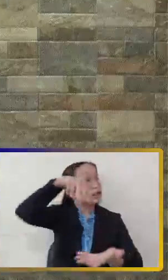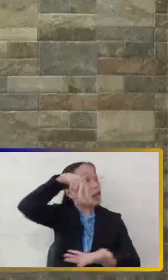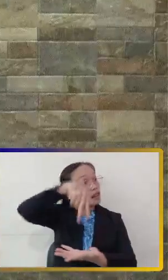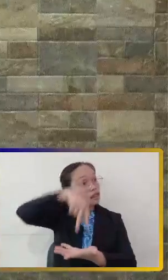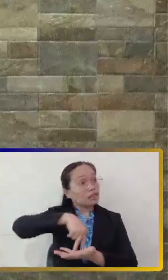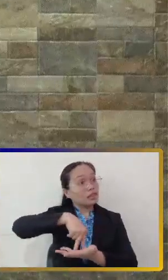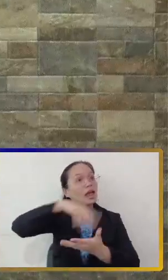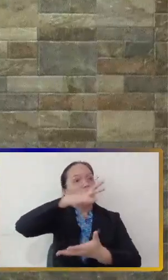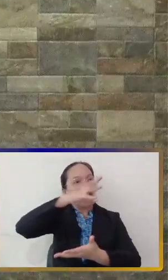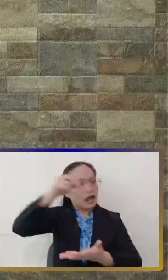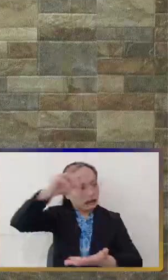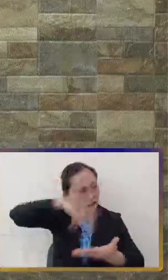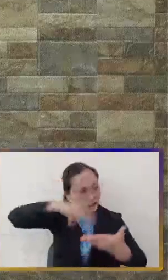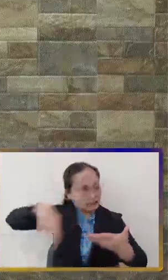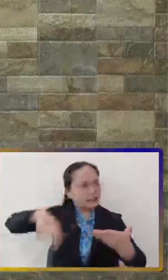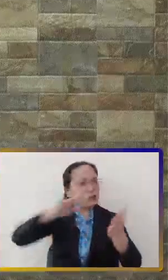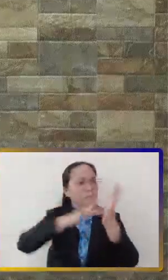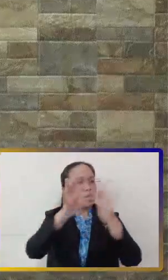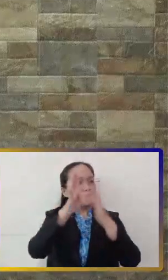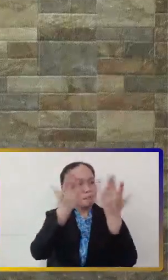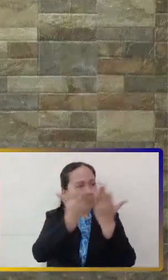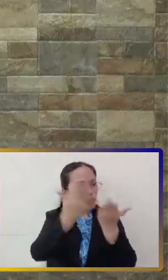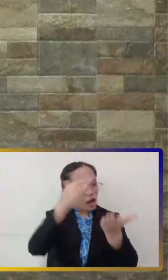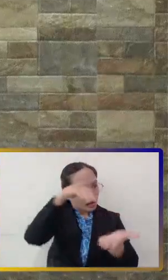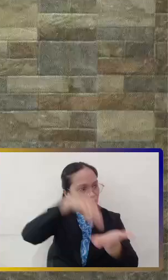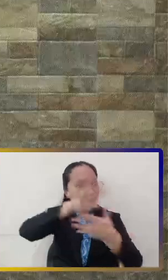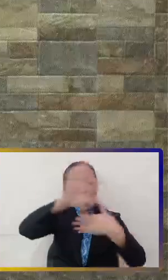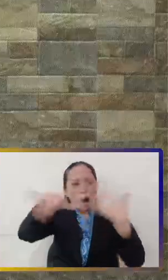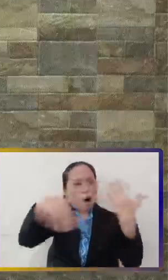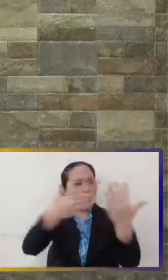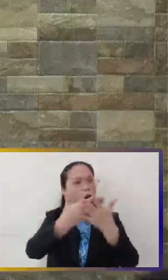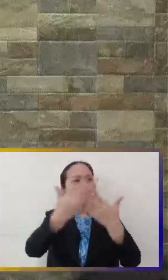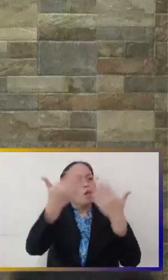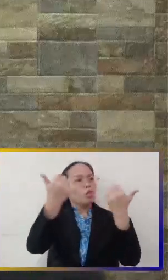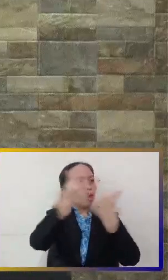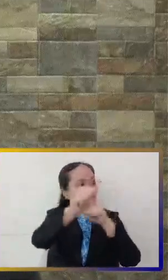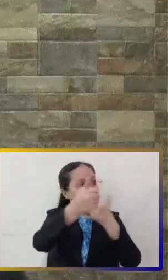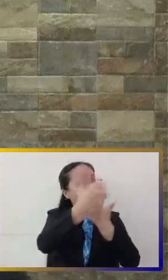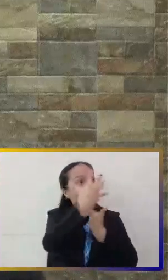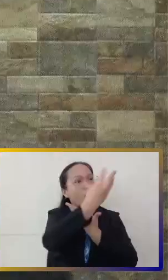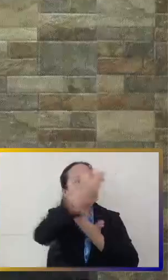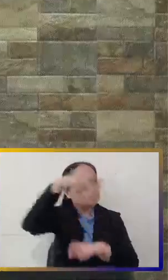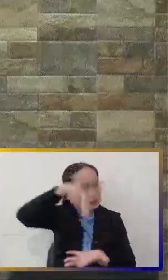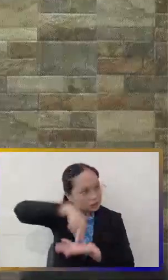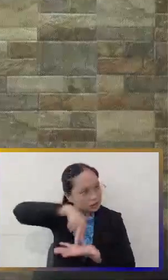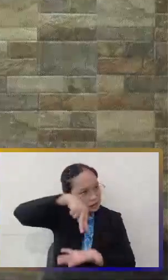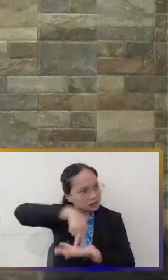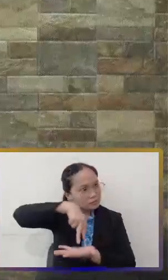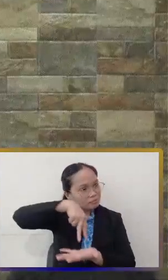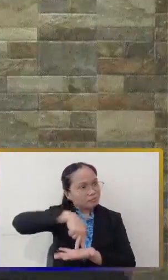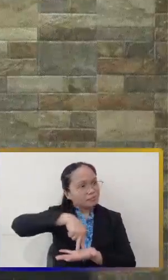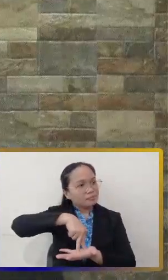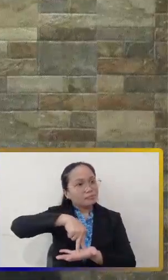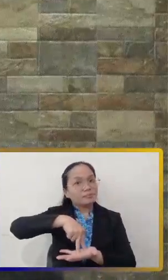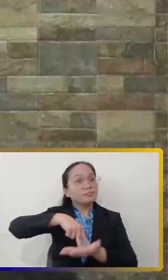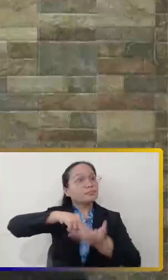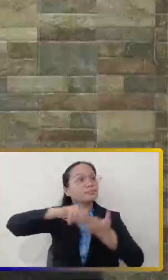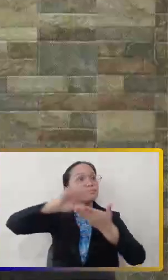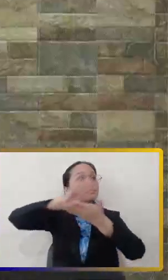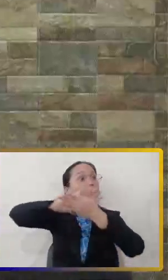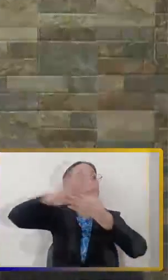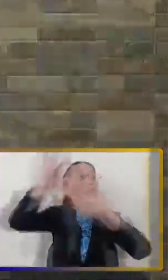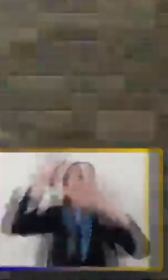let's read that passage again all together. Amen. All together. If you can put that in the screen,